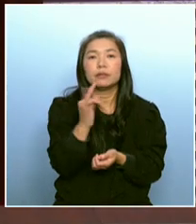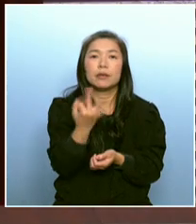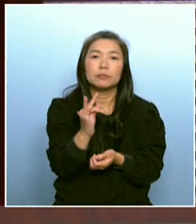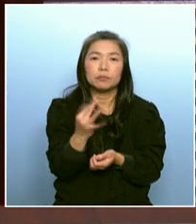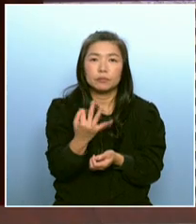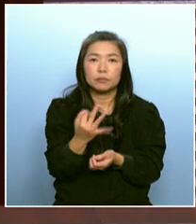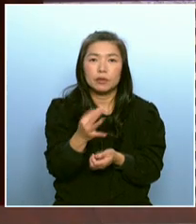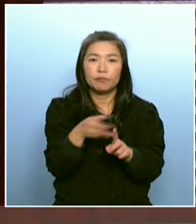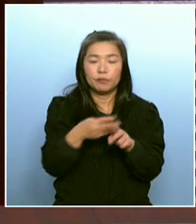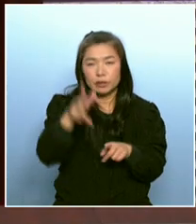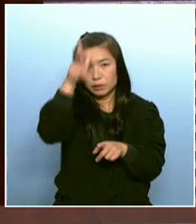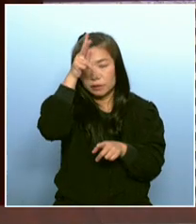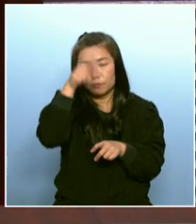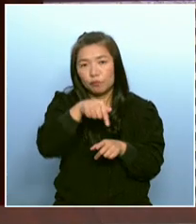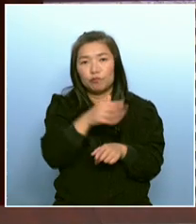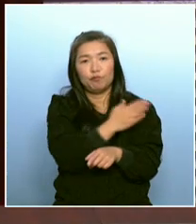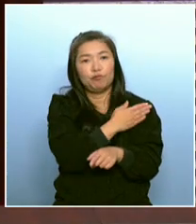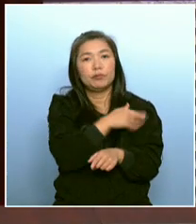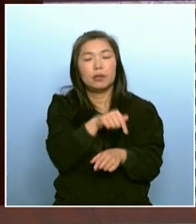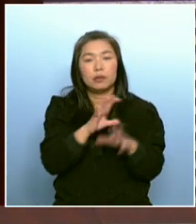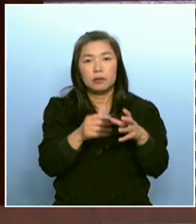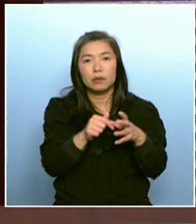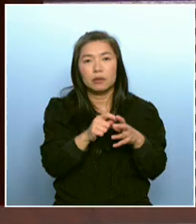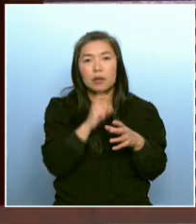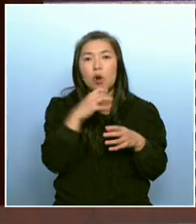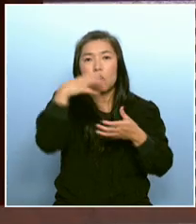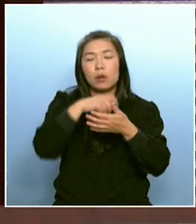the 10 batches, 33